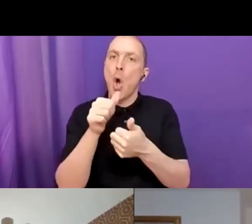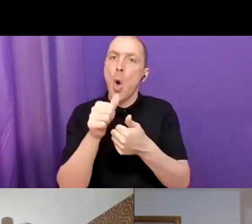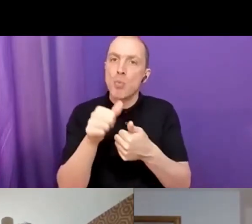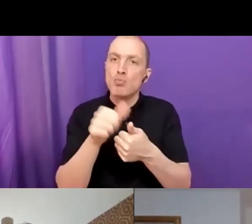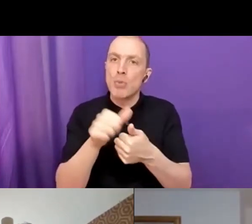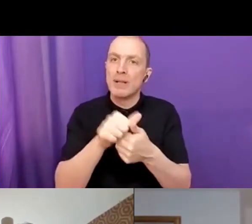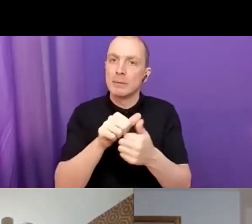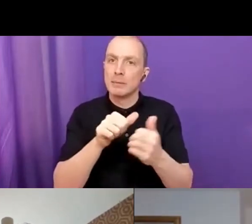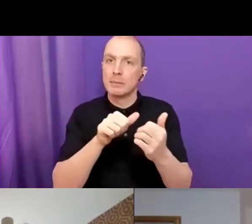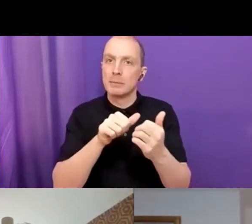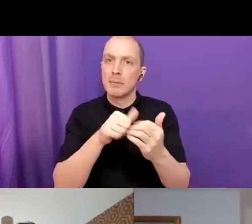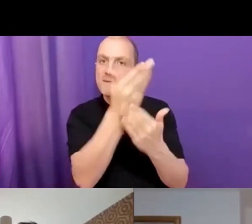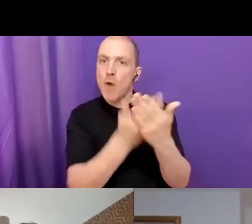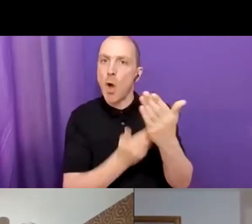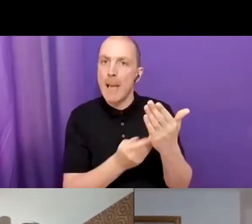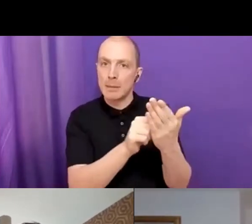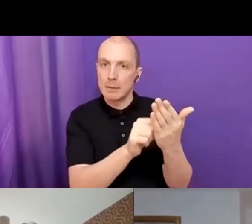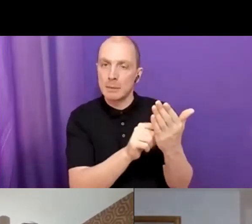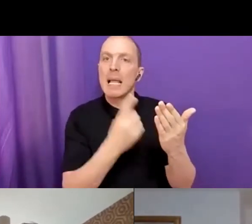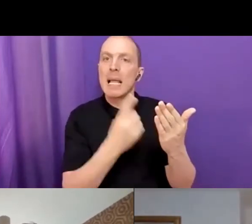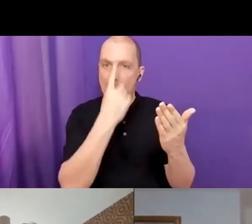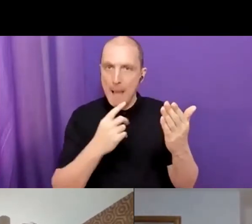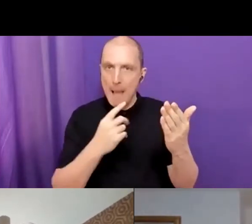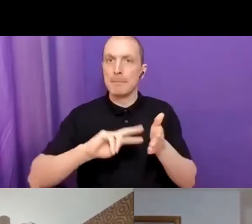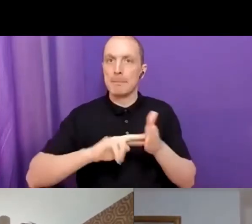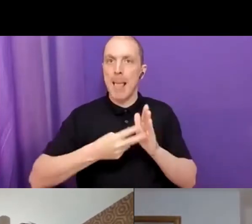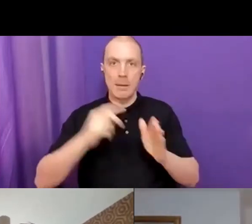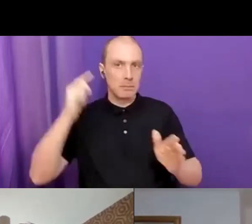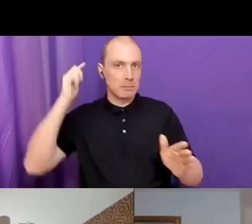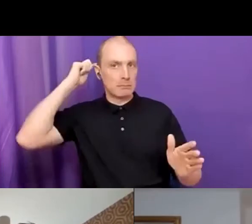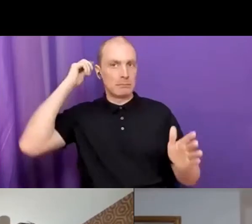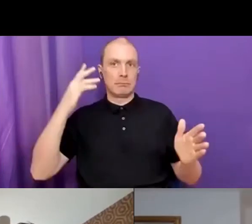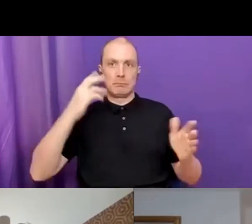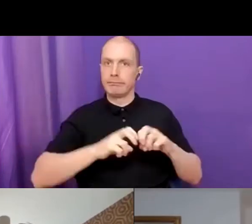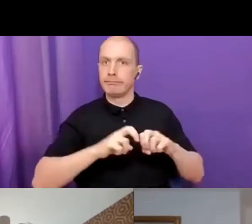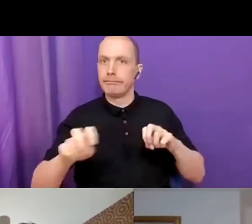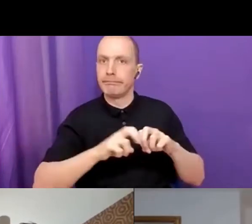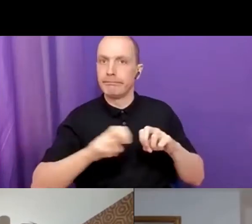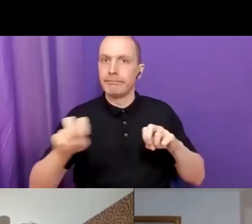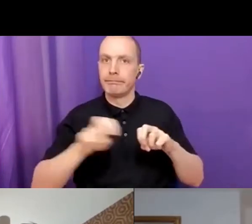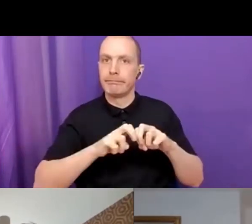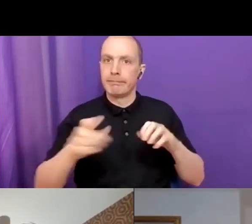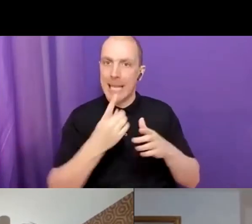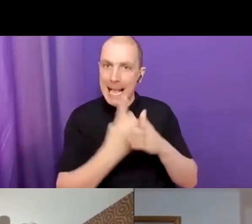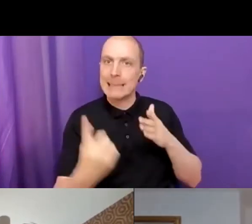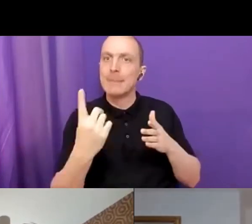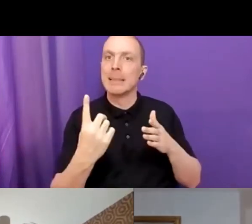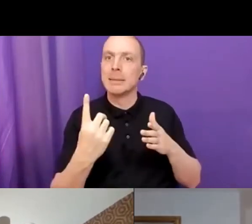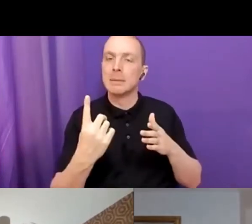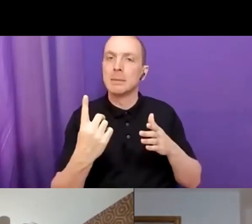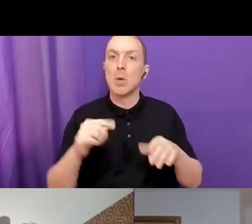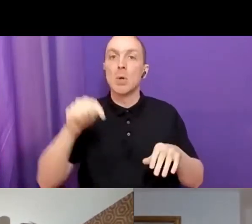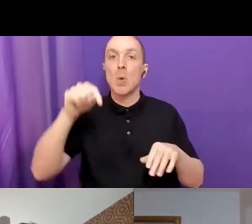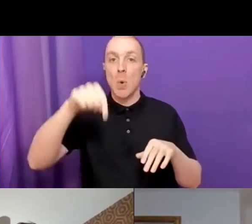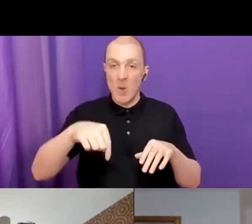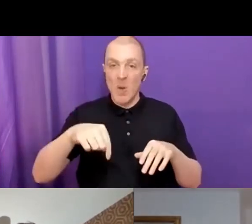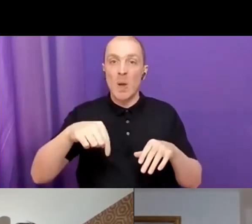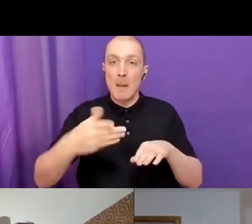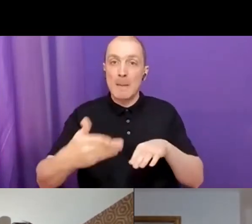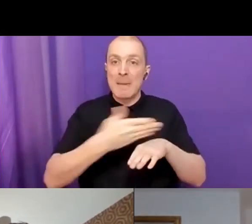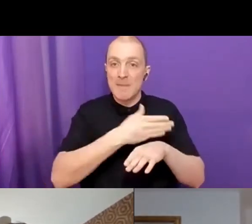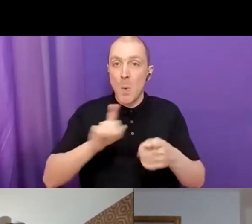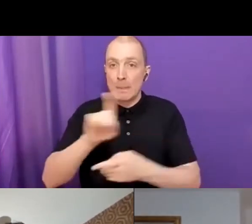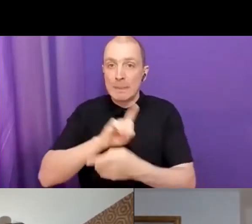journey whenever and however they want. So in advance of this meeting today, we asked our members about their